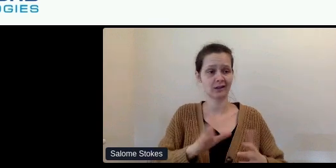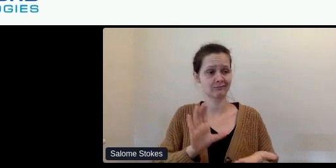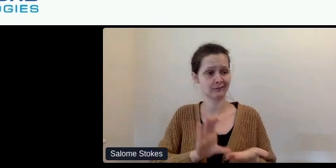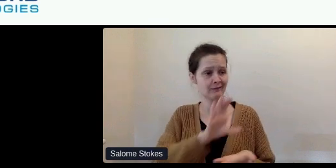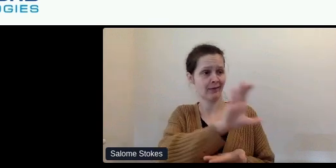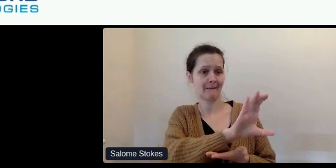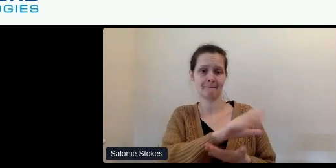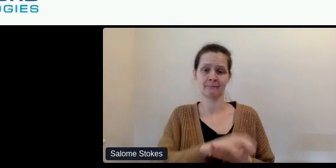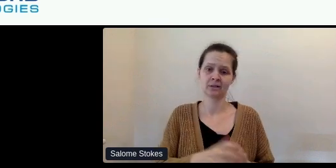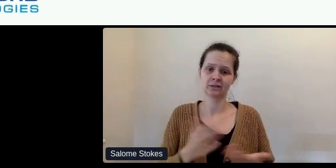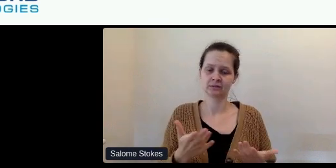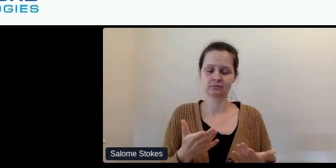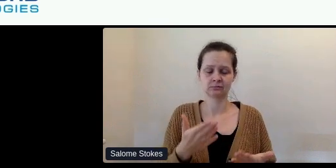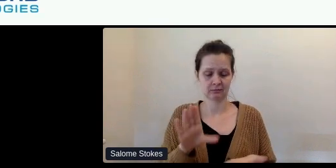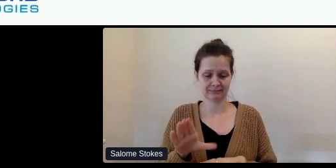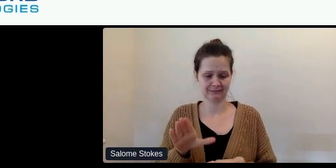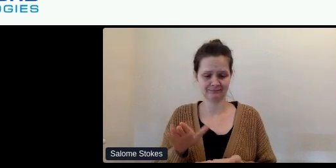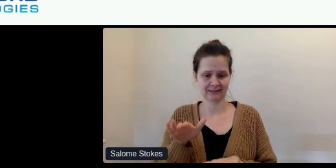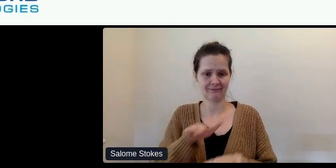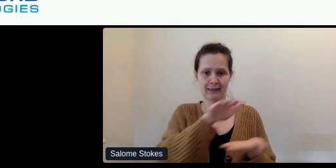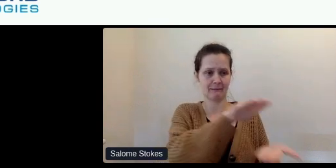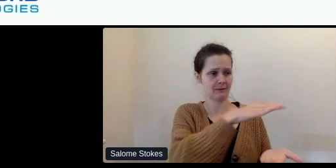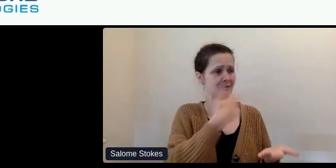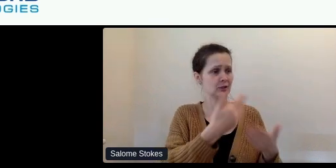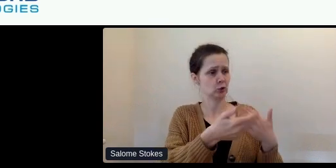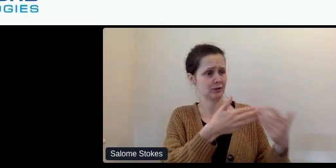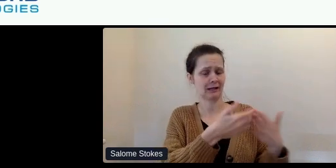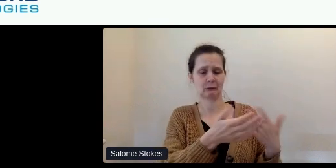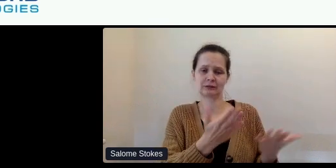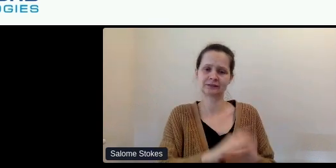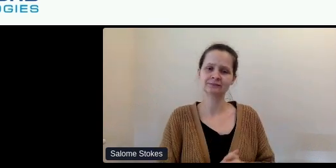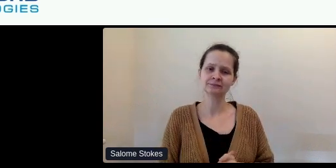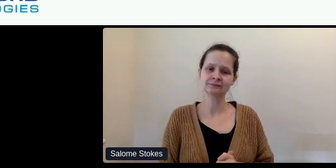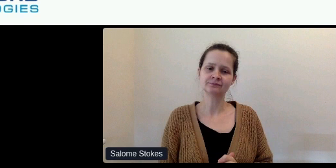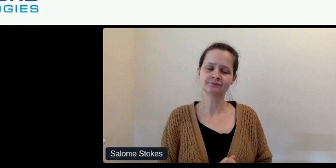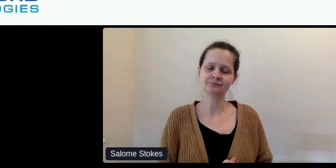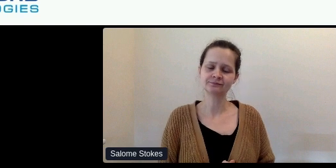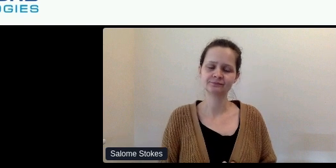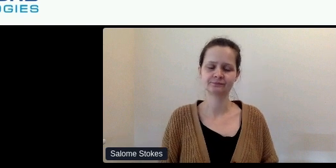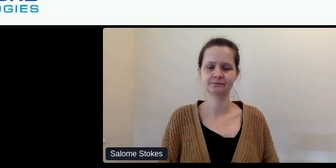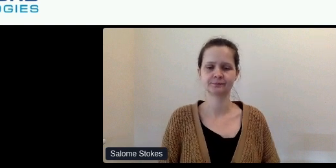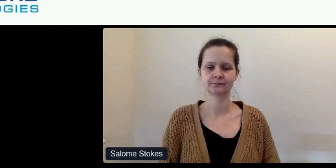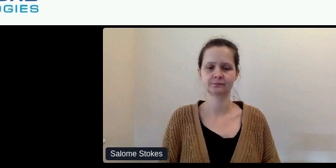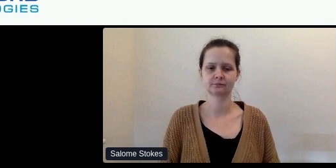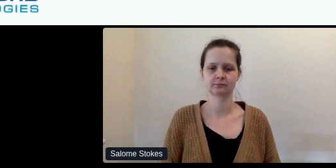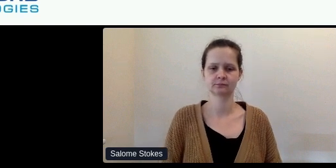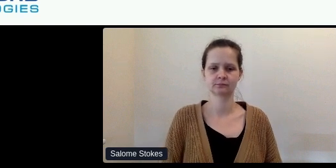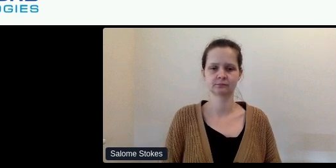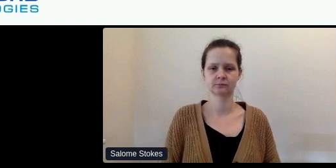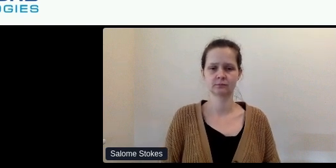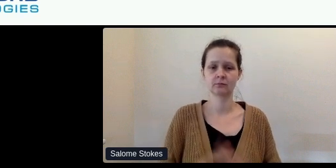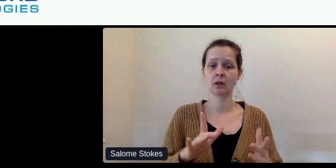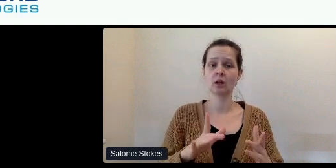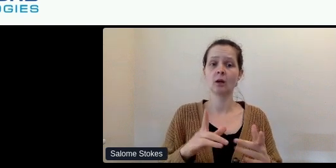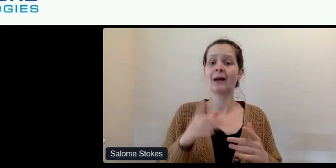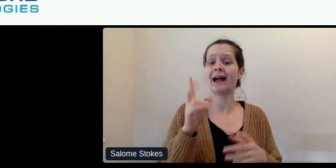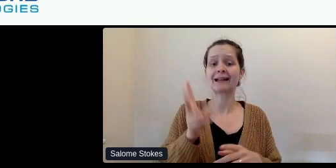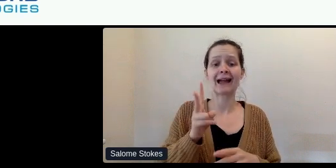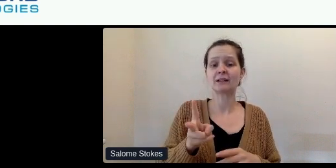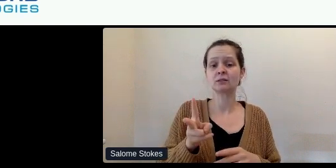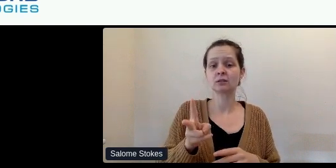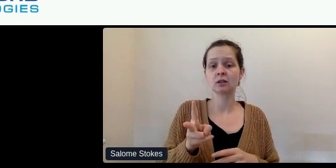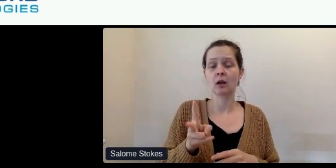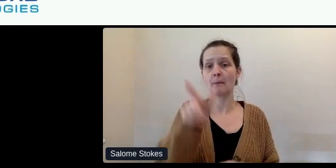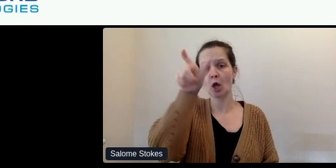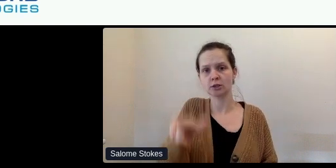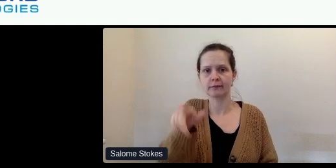possible within this testing portion of the platform. It's also important to mention that all of this is automated. So you can step